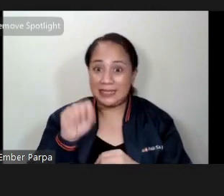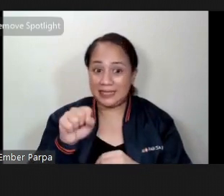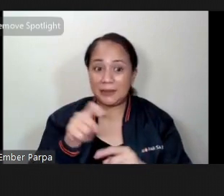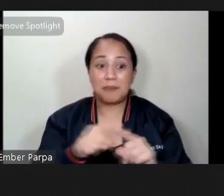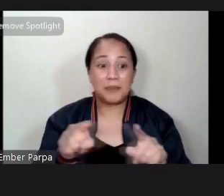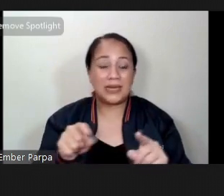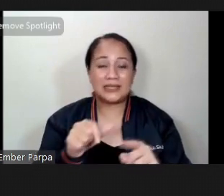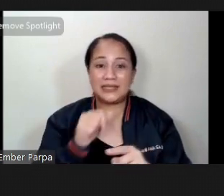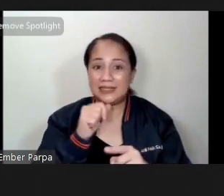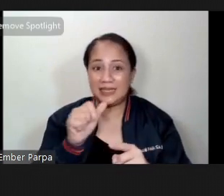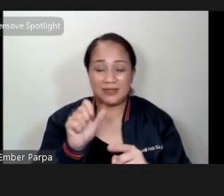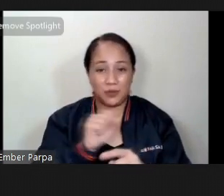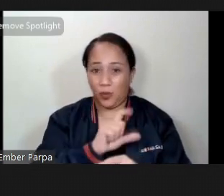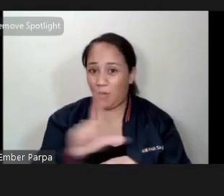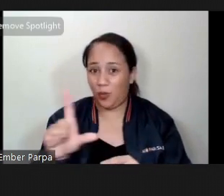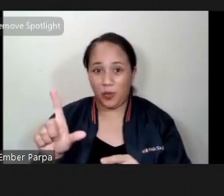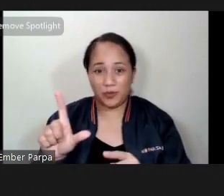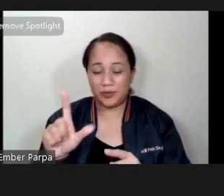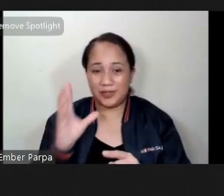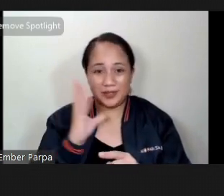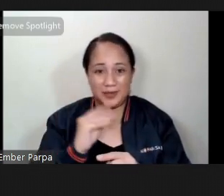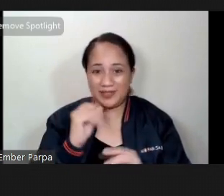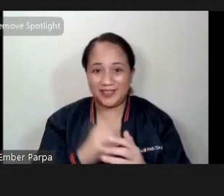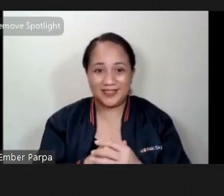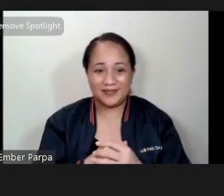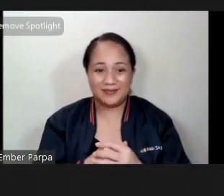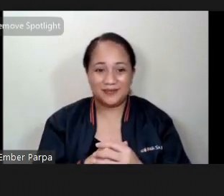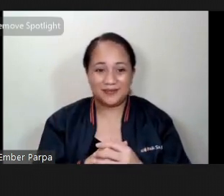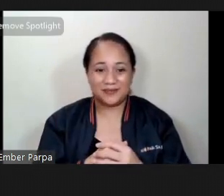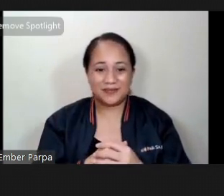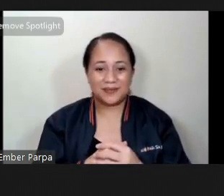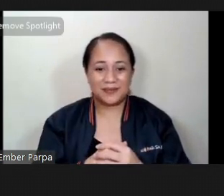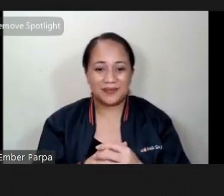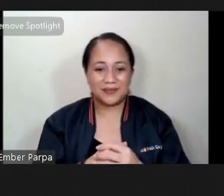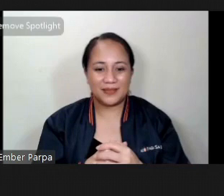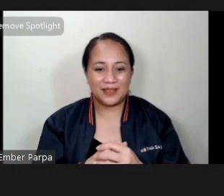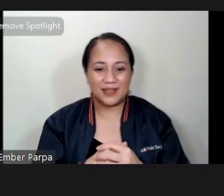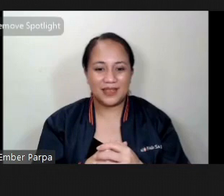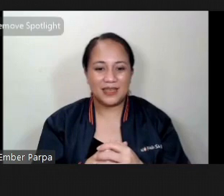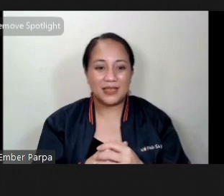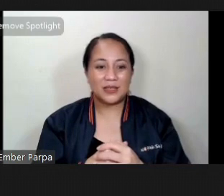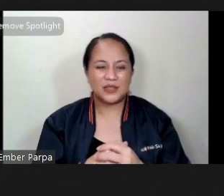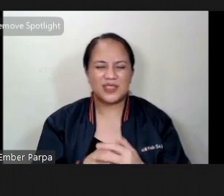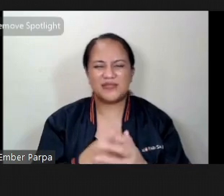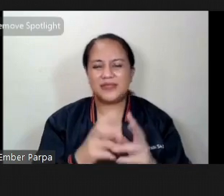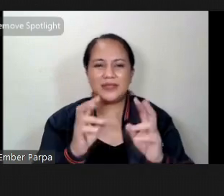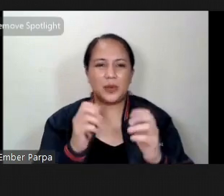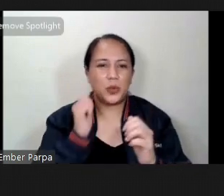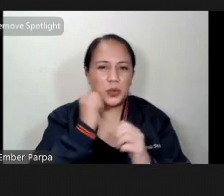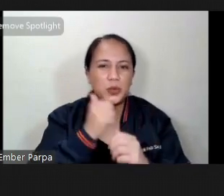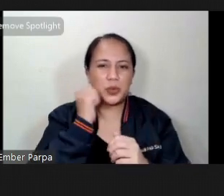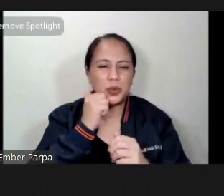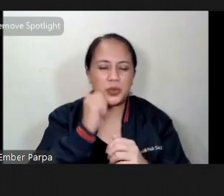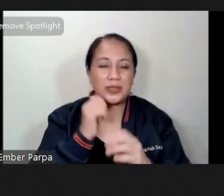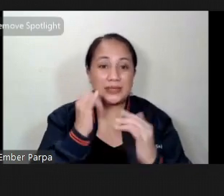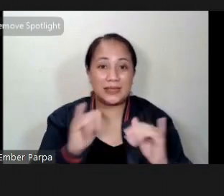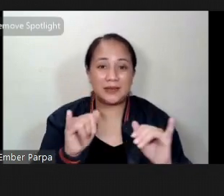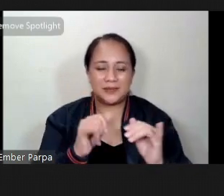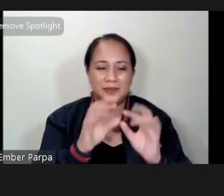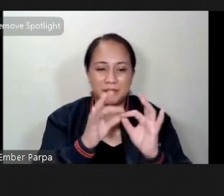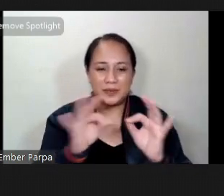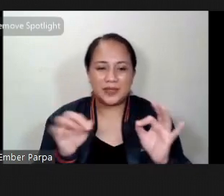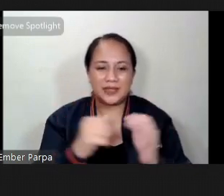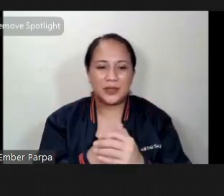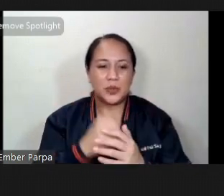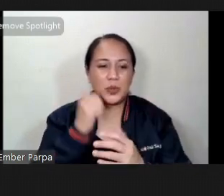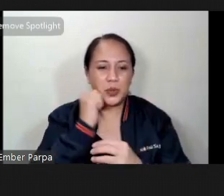it doesn't apply to all kinds of experience. Ito sobrang cliche at lagi nating naririnig, at sa sobrang